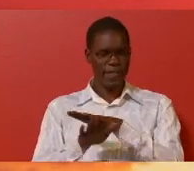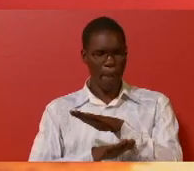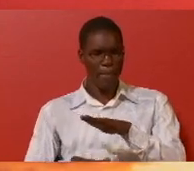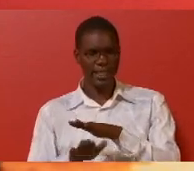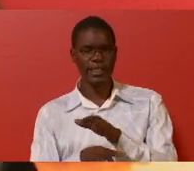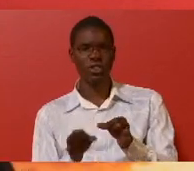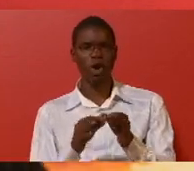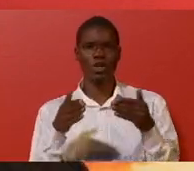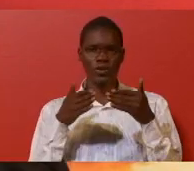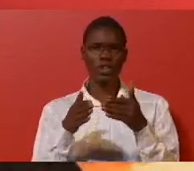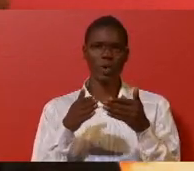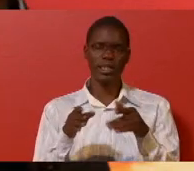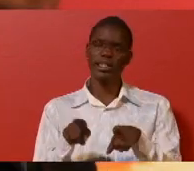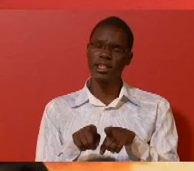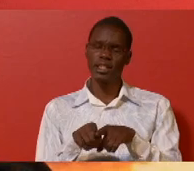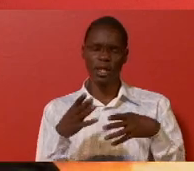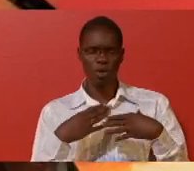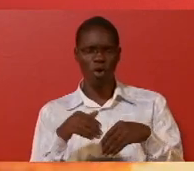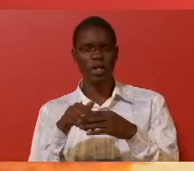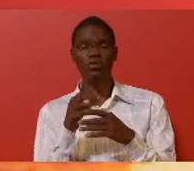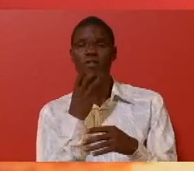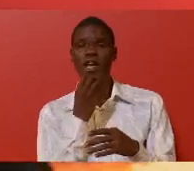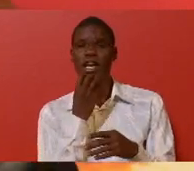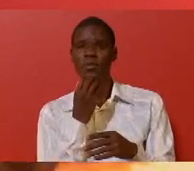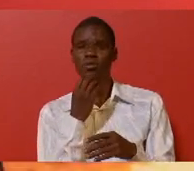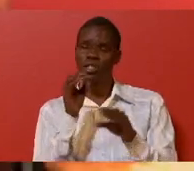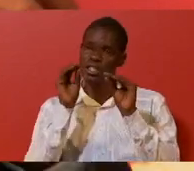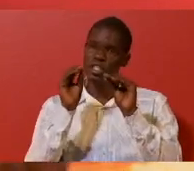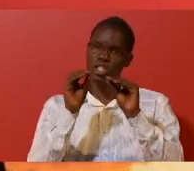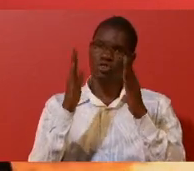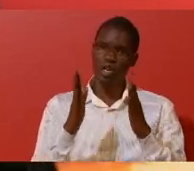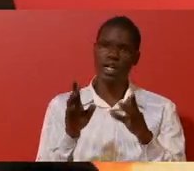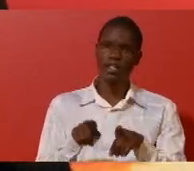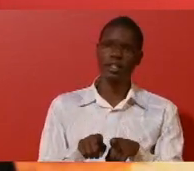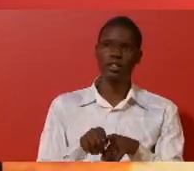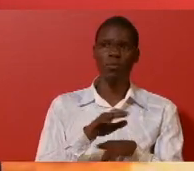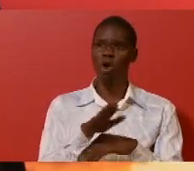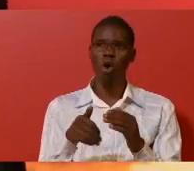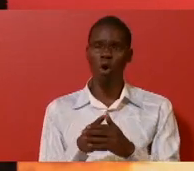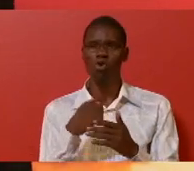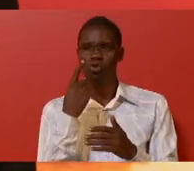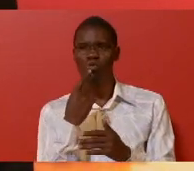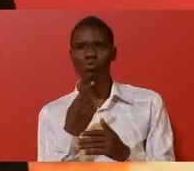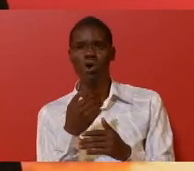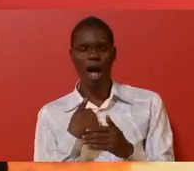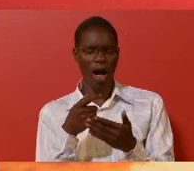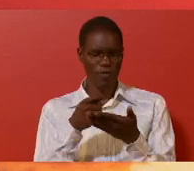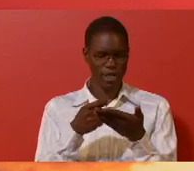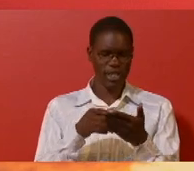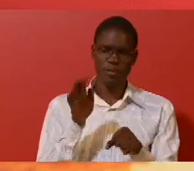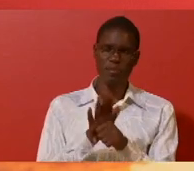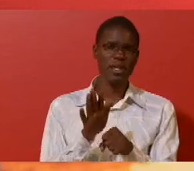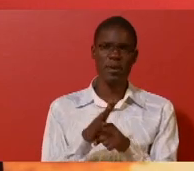if you go back to some of the ancient Hebrew literature, the Mishnah and some of the others that the rabbis studied, it will tell